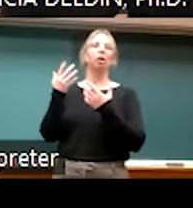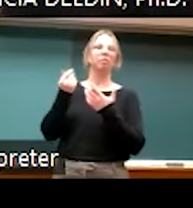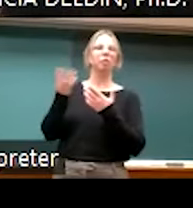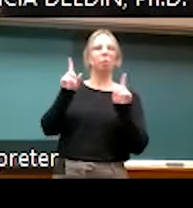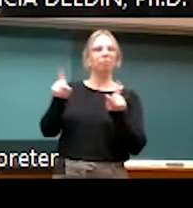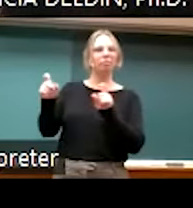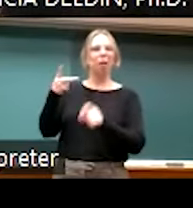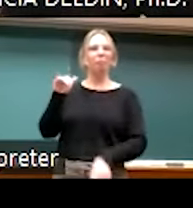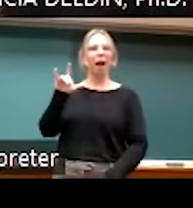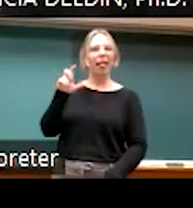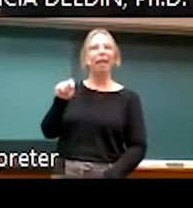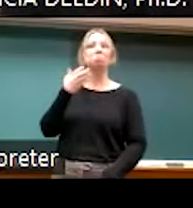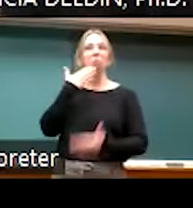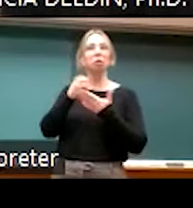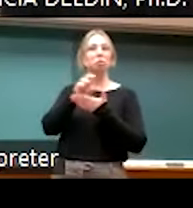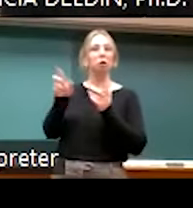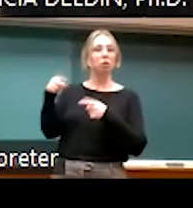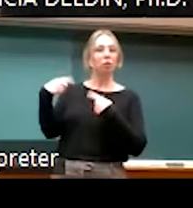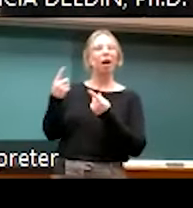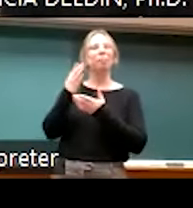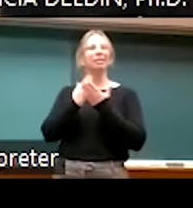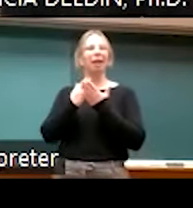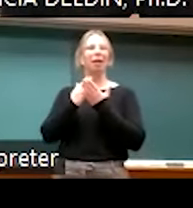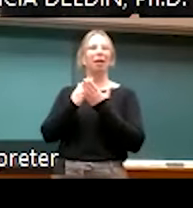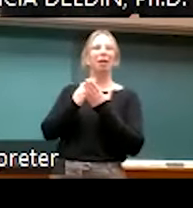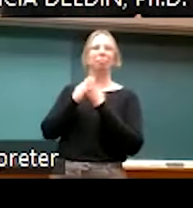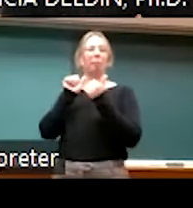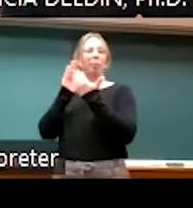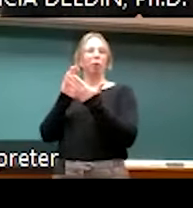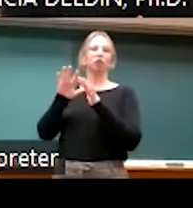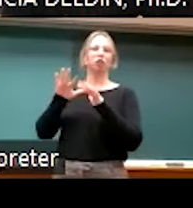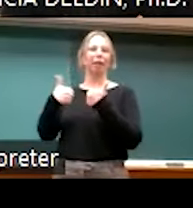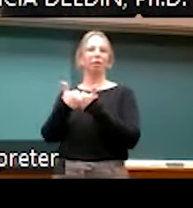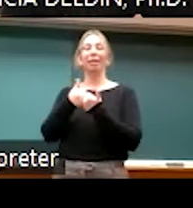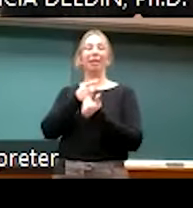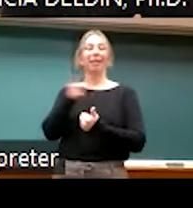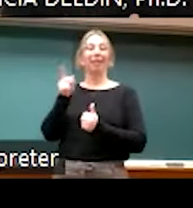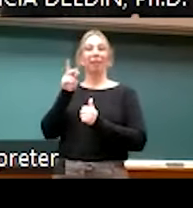some logistical challenges. They do not like it online. They only want to meet in person.